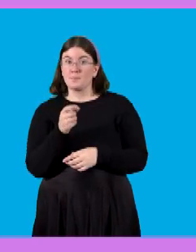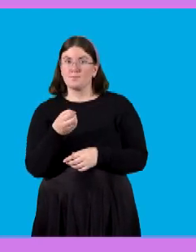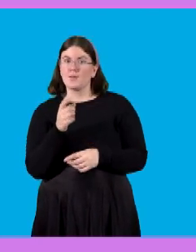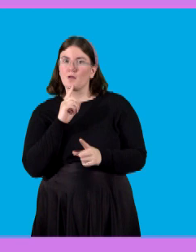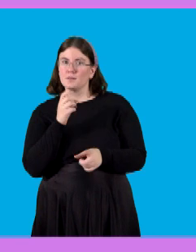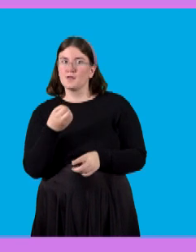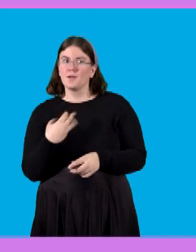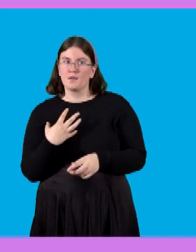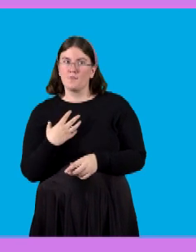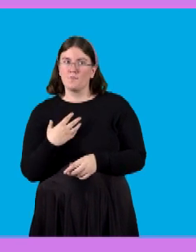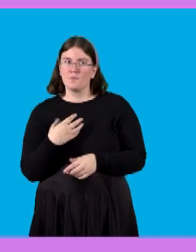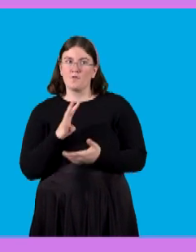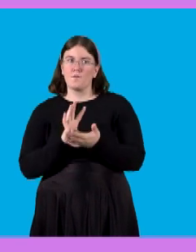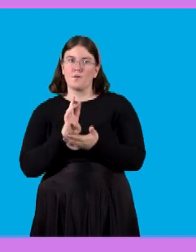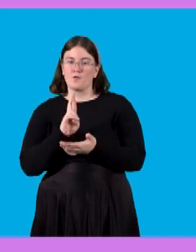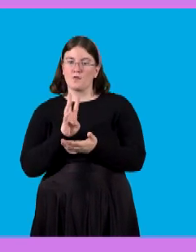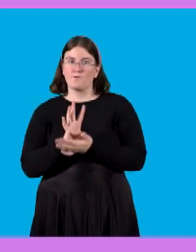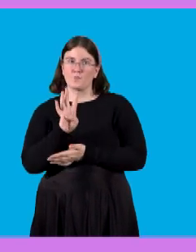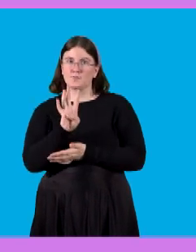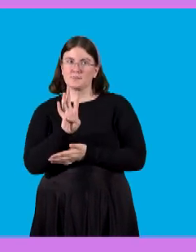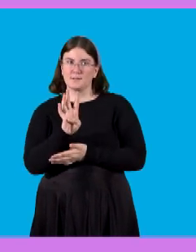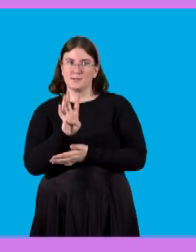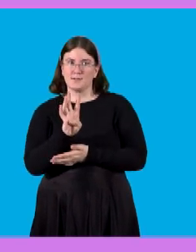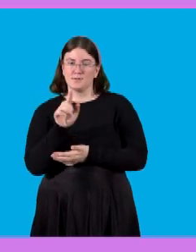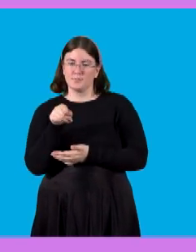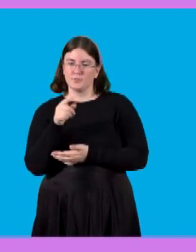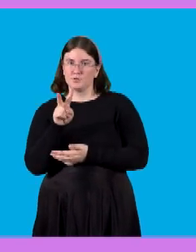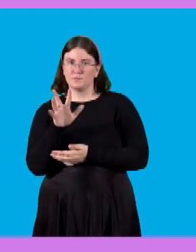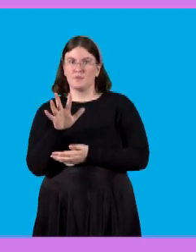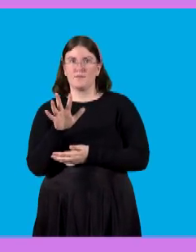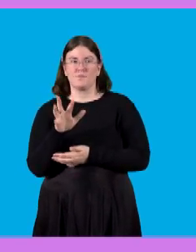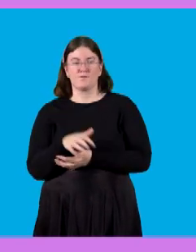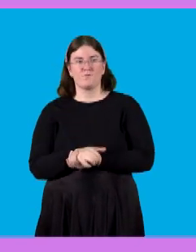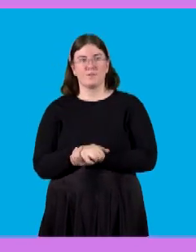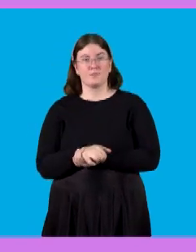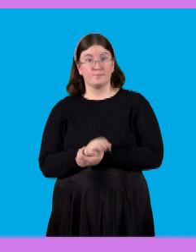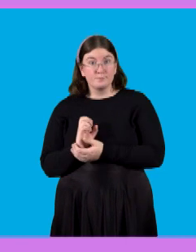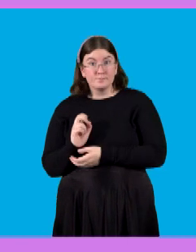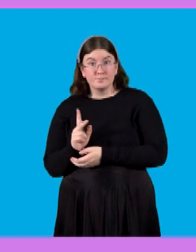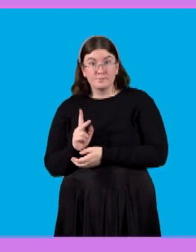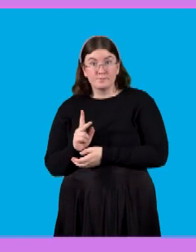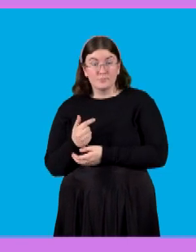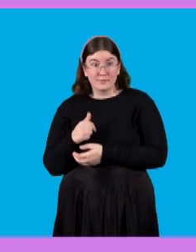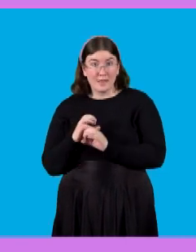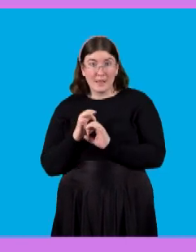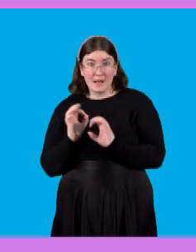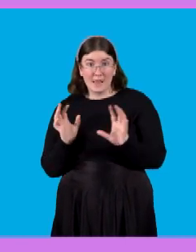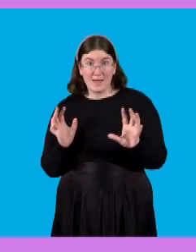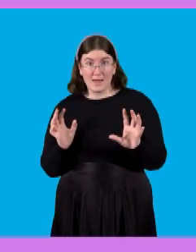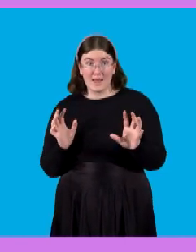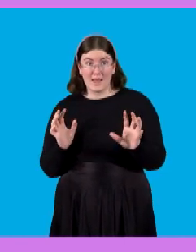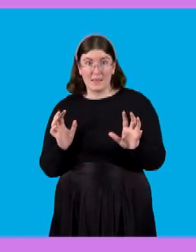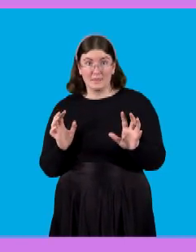this will give us an answer of 14 Rand and 25 cents. Okay, are we clear?